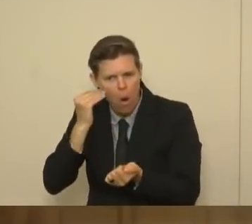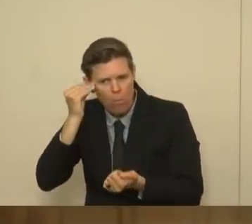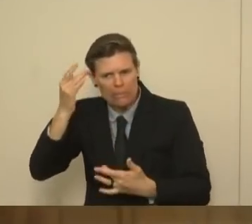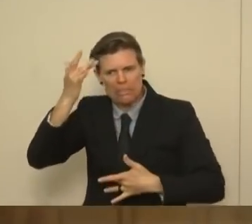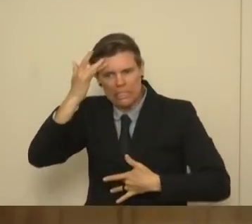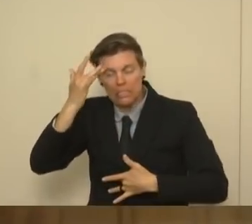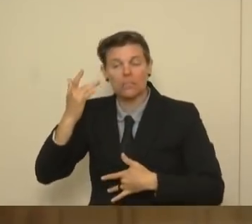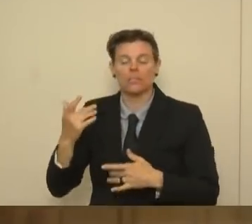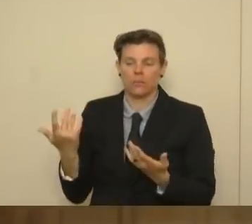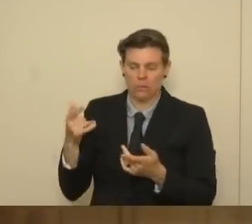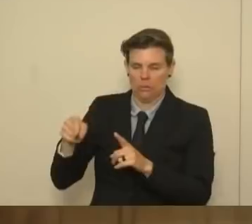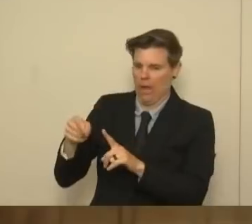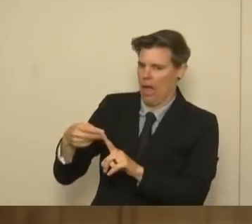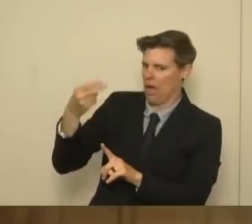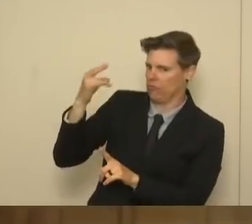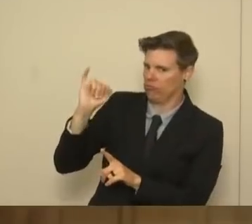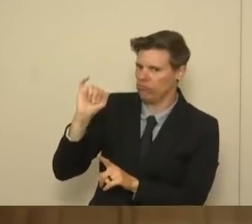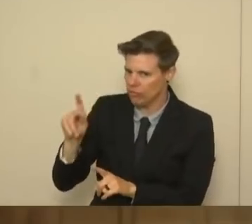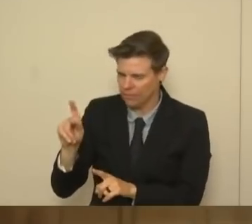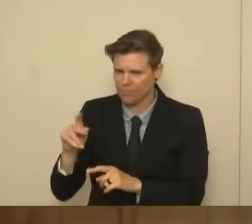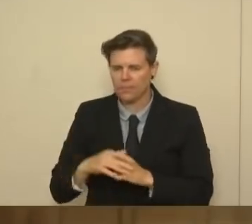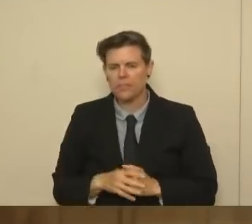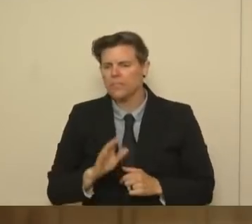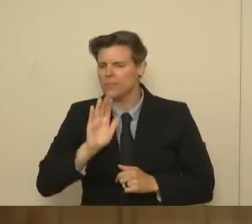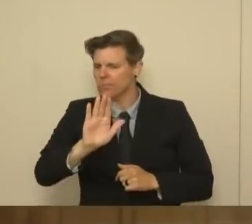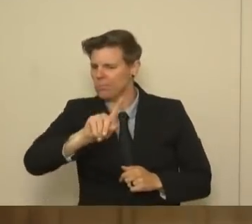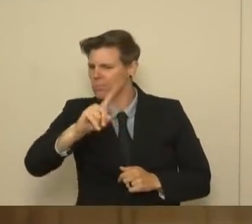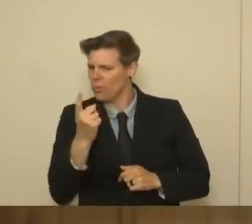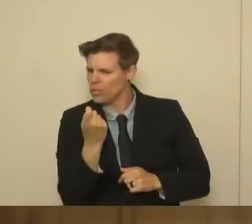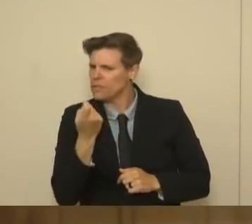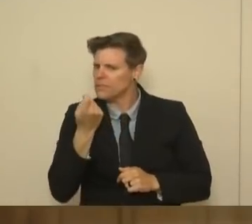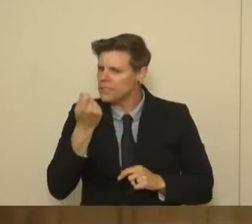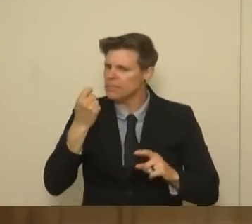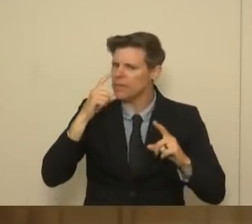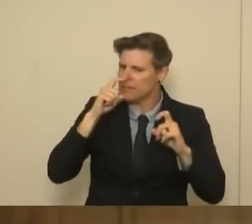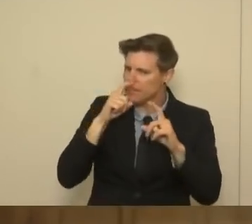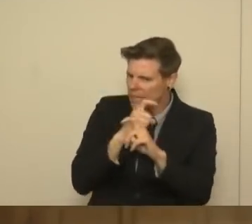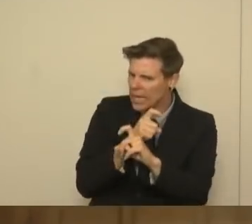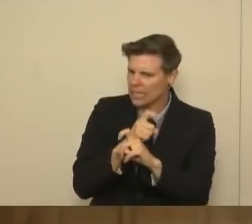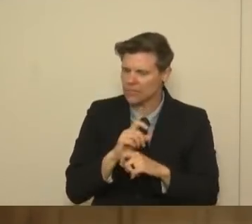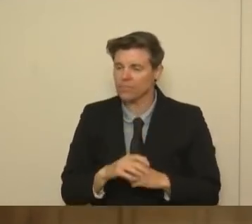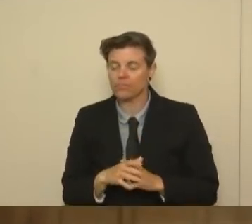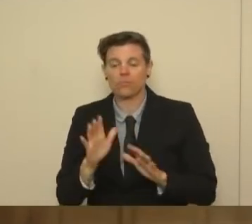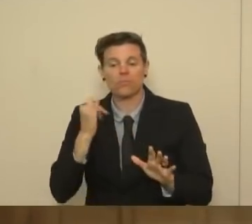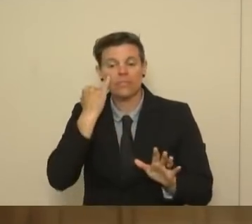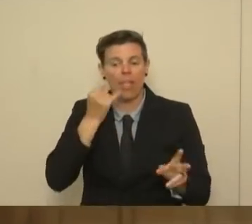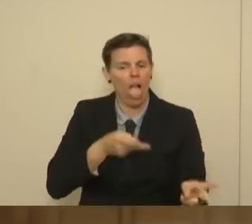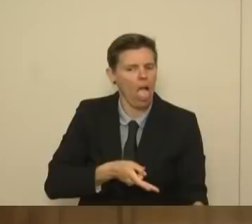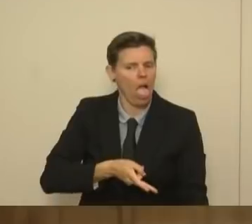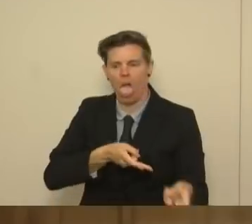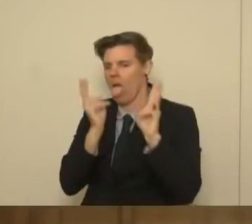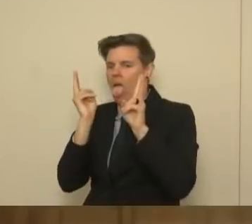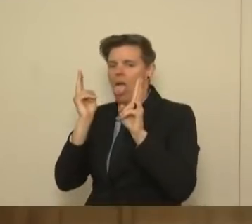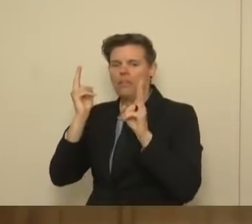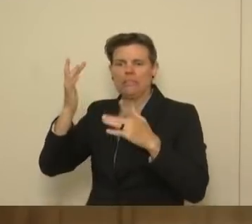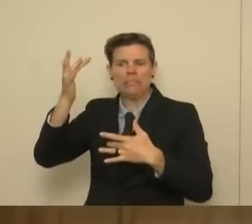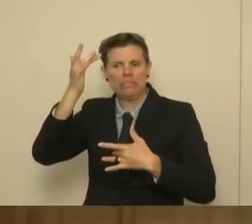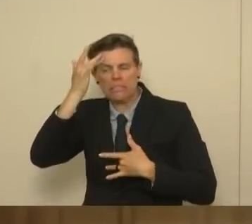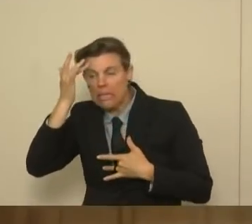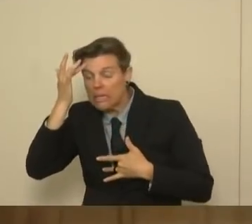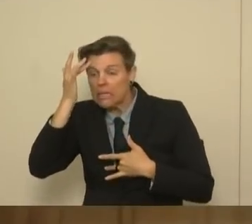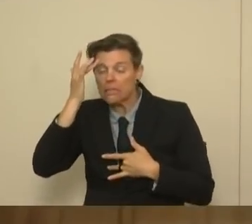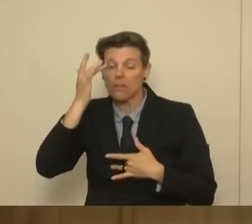about who would get a ventilator and who wouldn't get a ventilator if we ever ran out of ventilators. So I'm pretty confident that we have